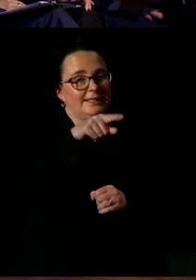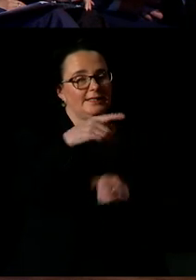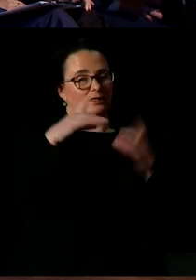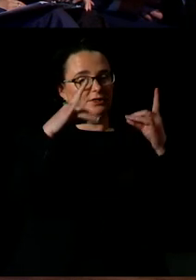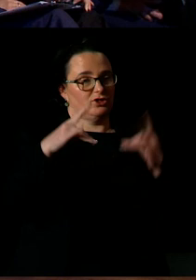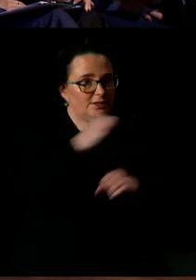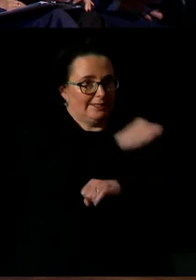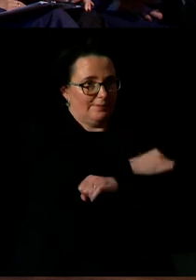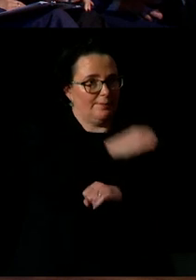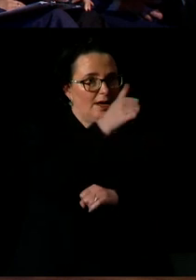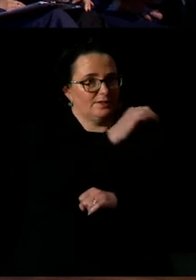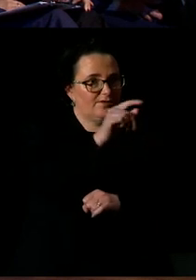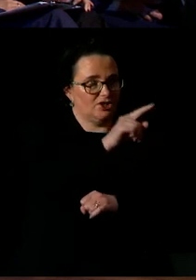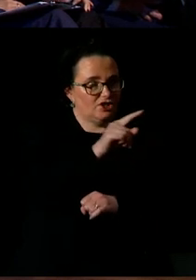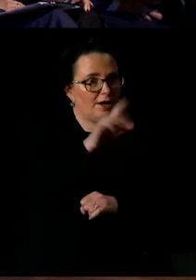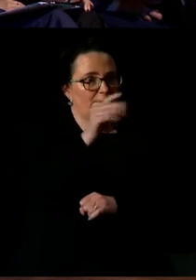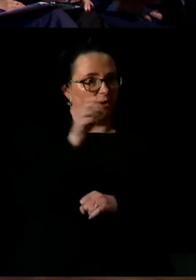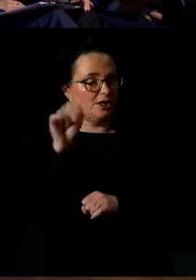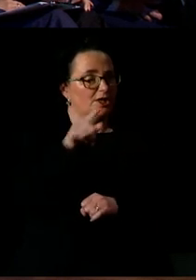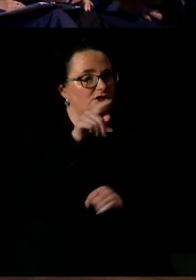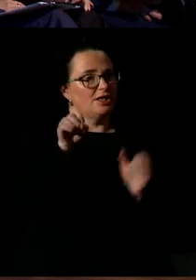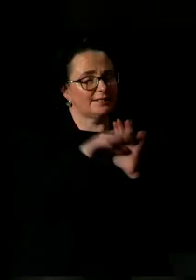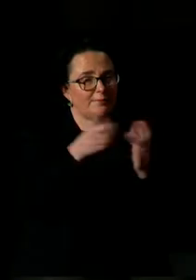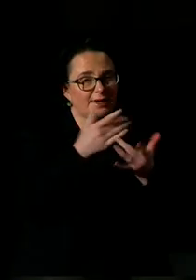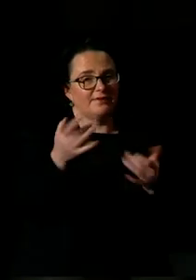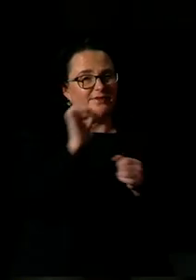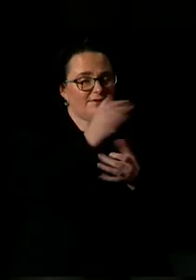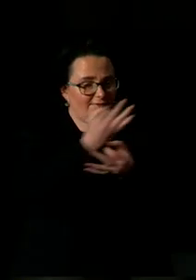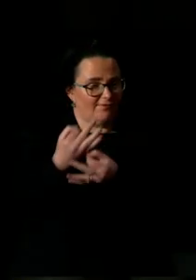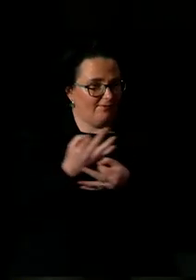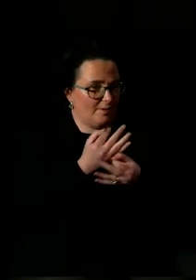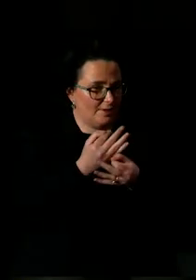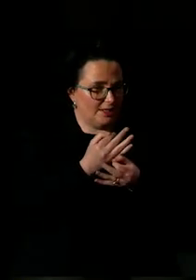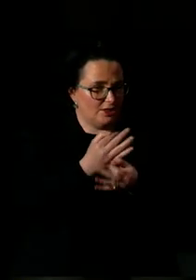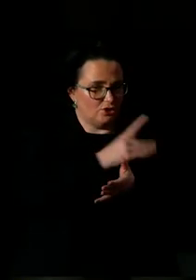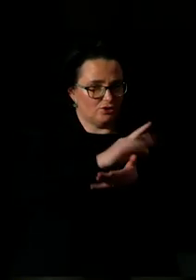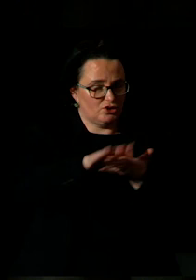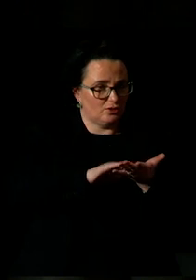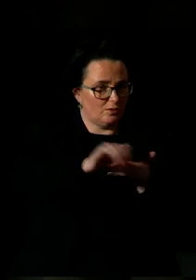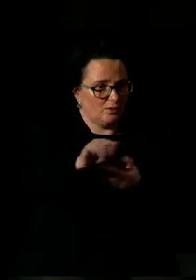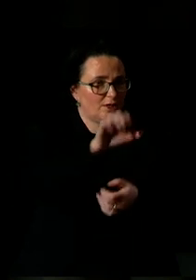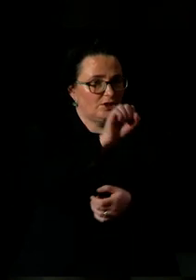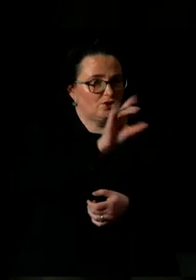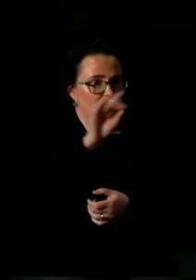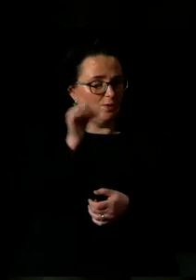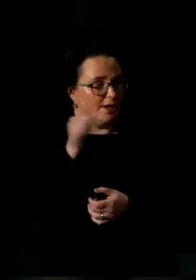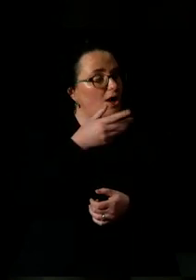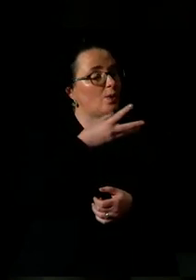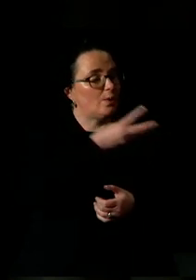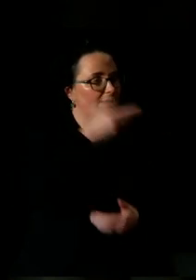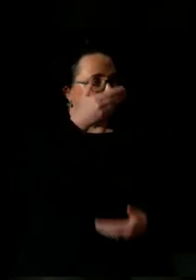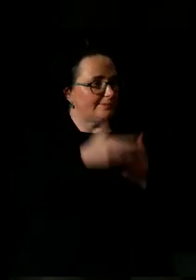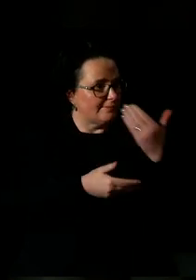members of her family in the Shoah, to give her reading about the uniqueness of the Holocaust for Jewish